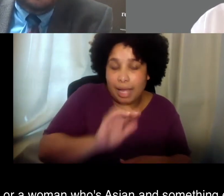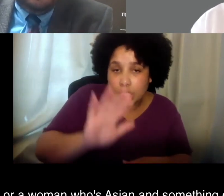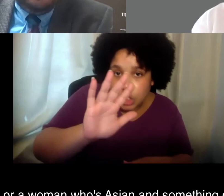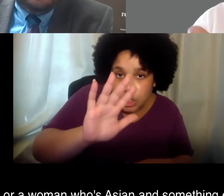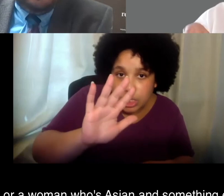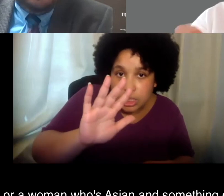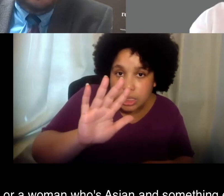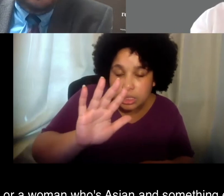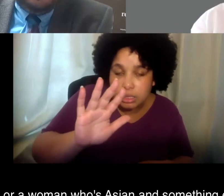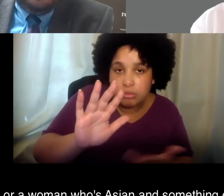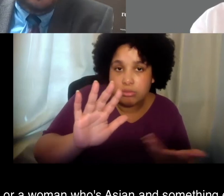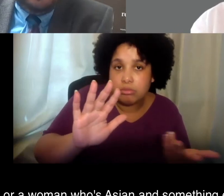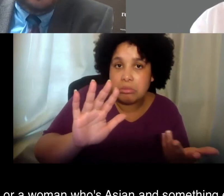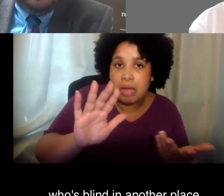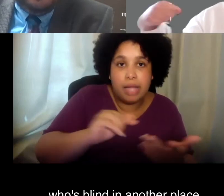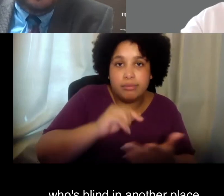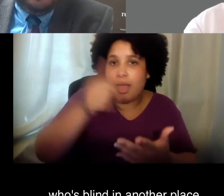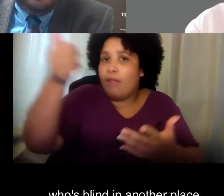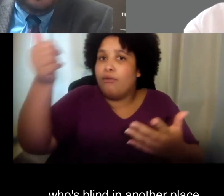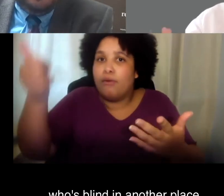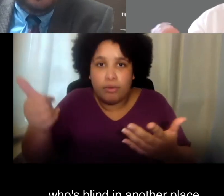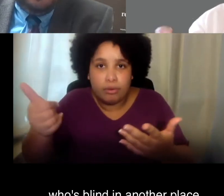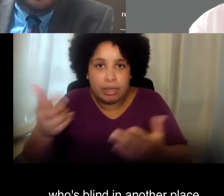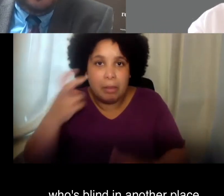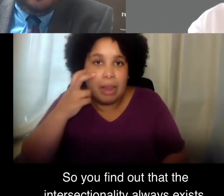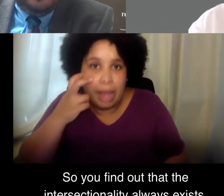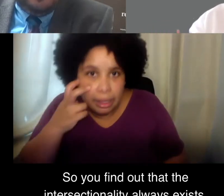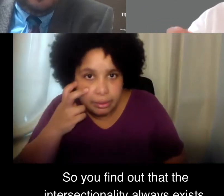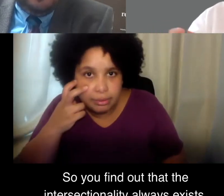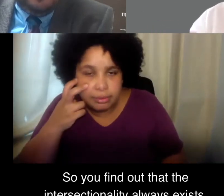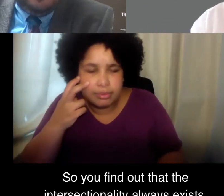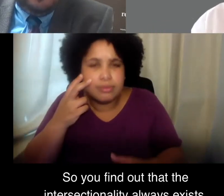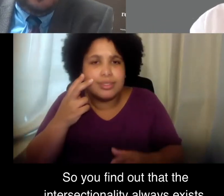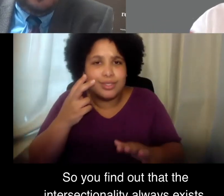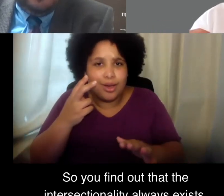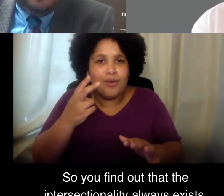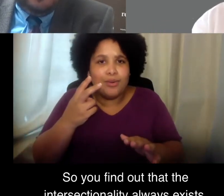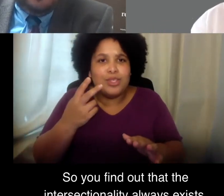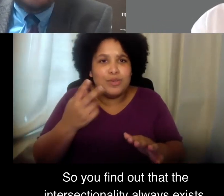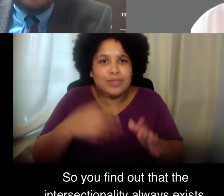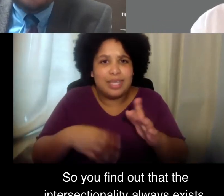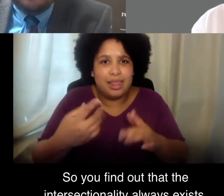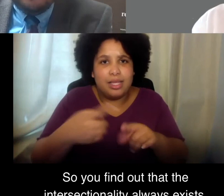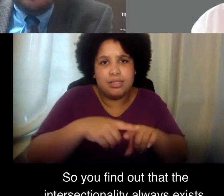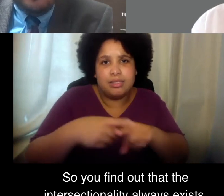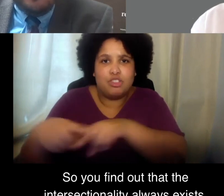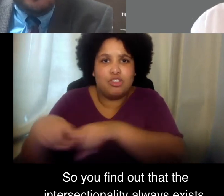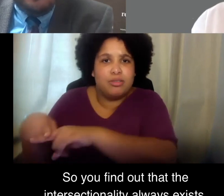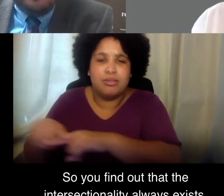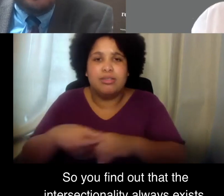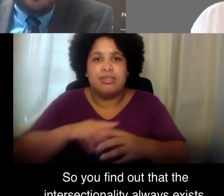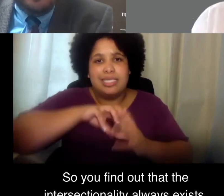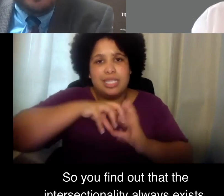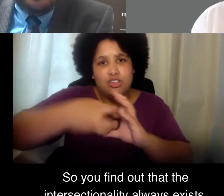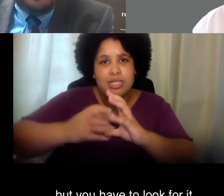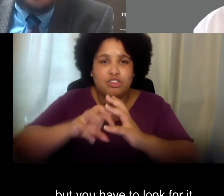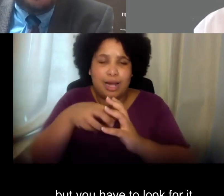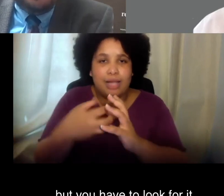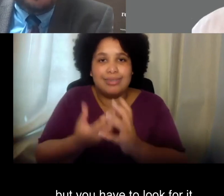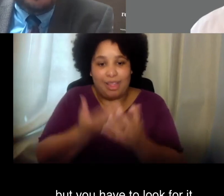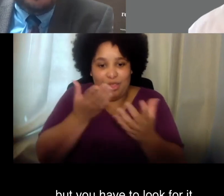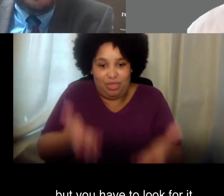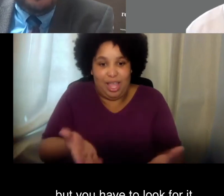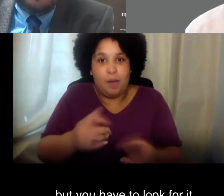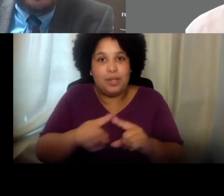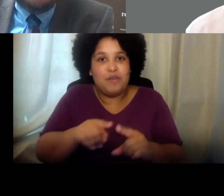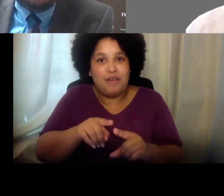and, something else, who's blind in another place. So you find out that the intersectionality always exists, but you have to